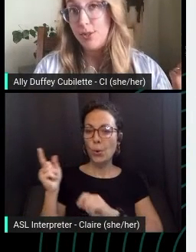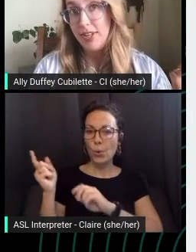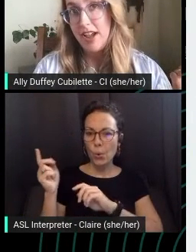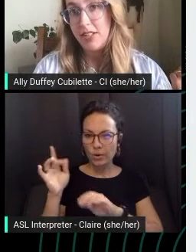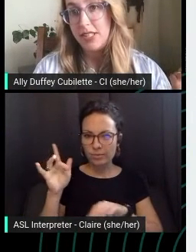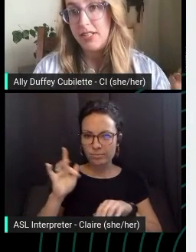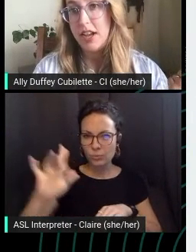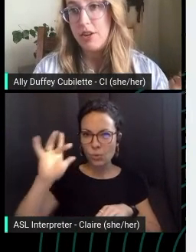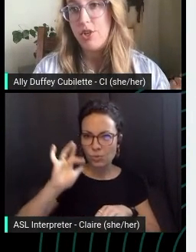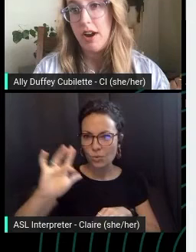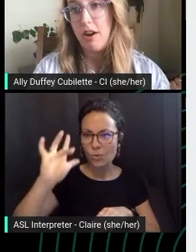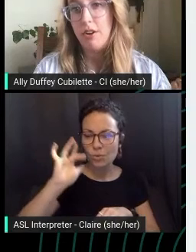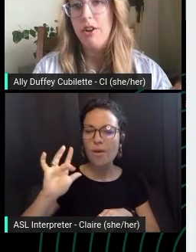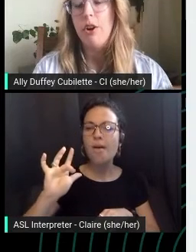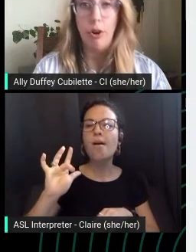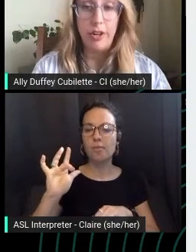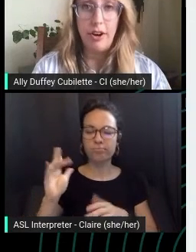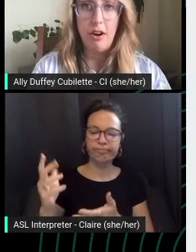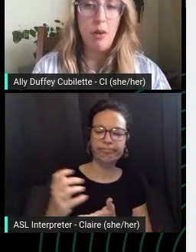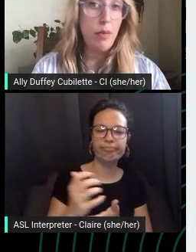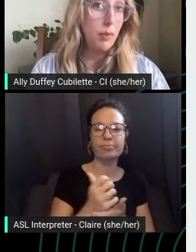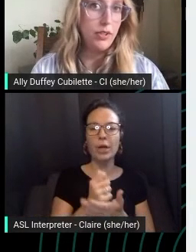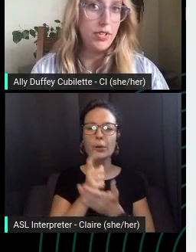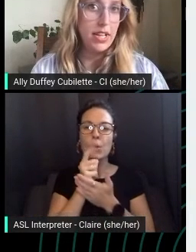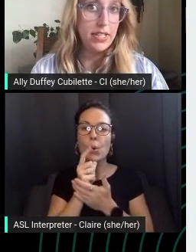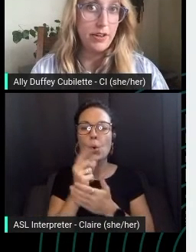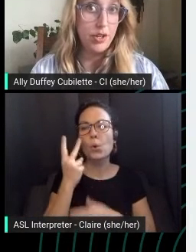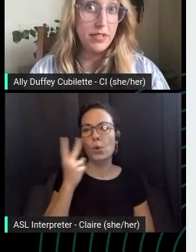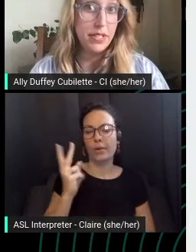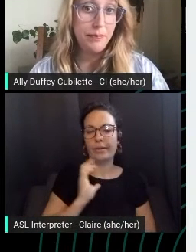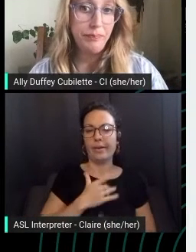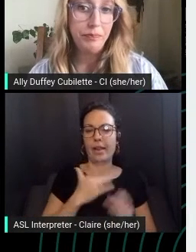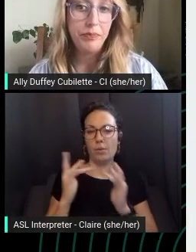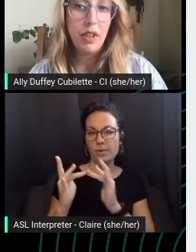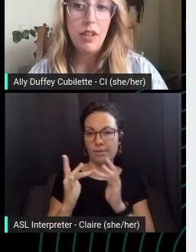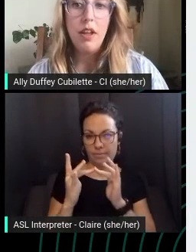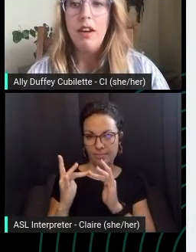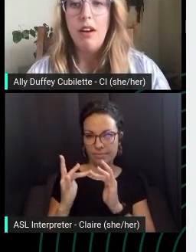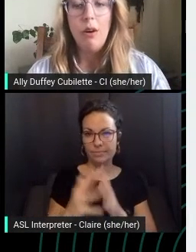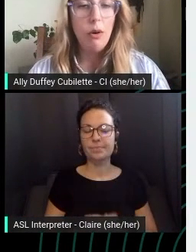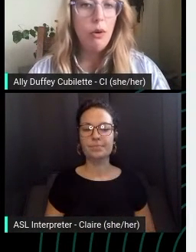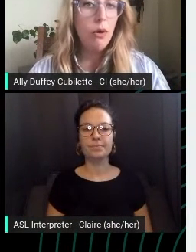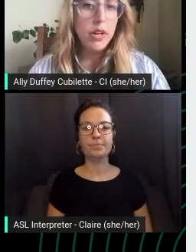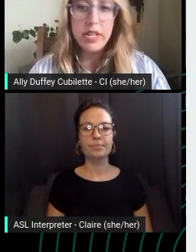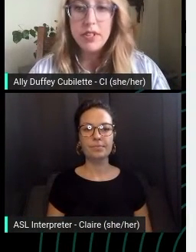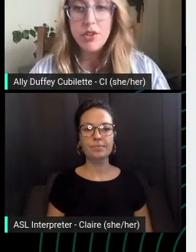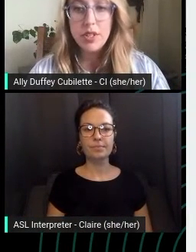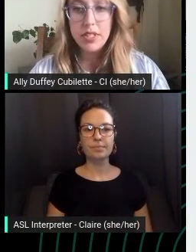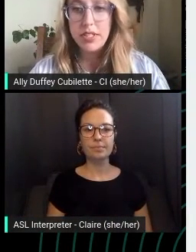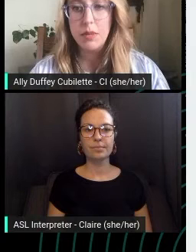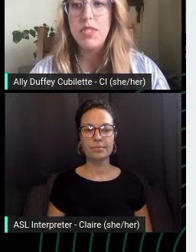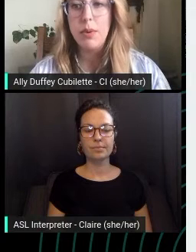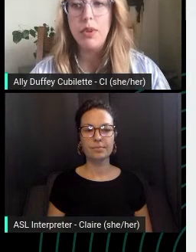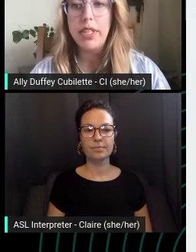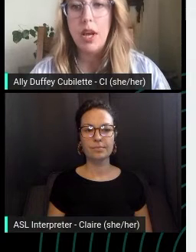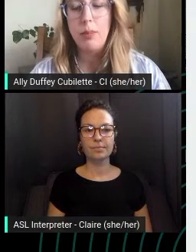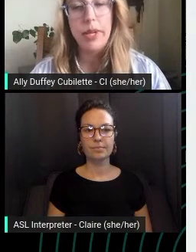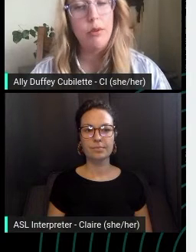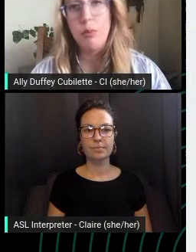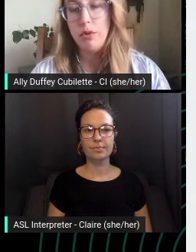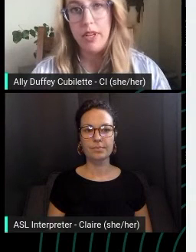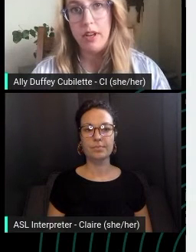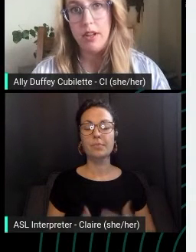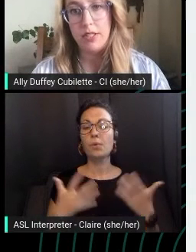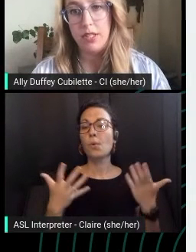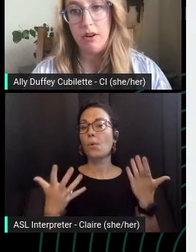allowed me to do the analysis I shared earlier on popular site sections. Or even just some simple cleanup